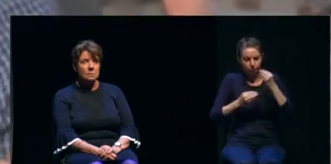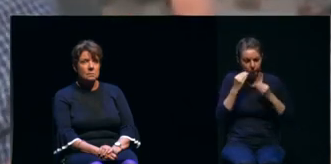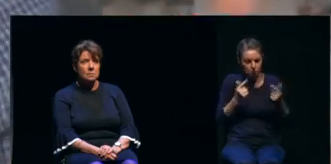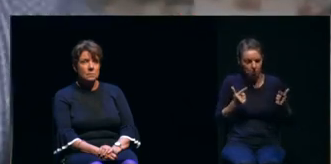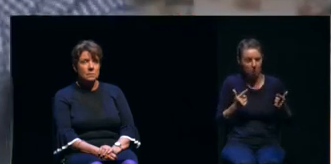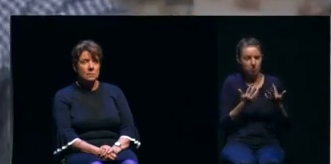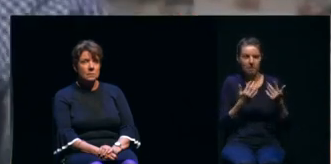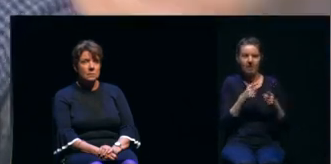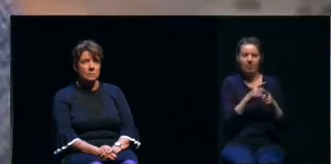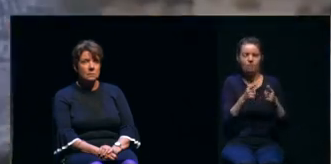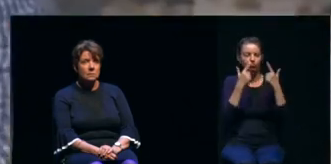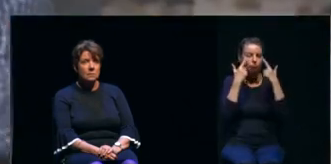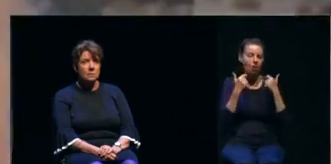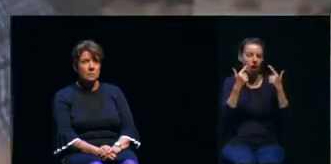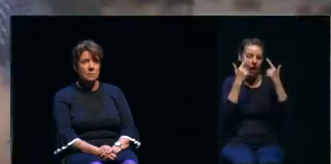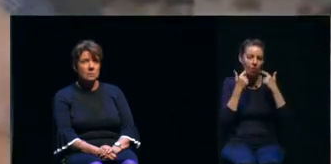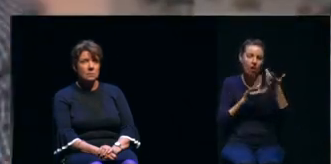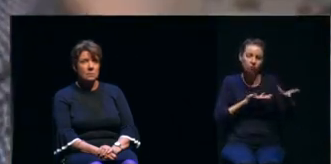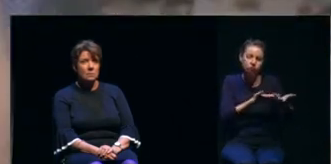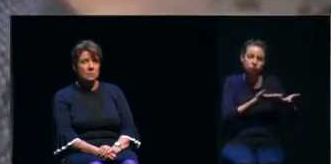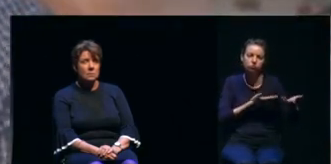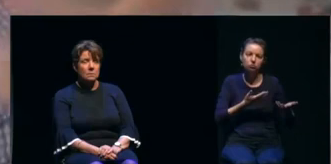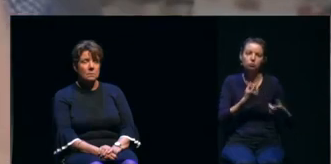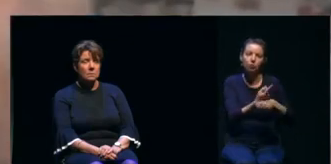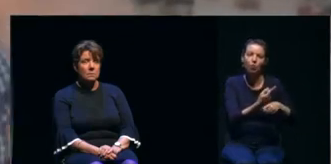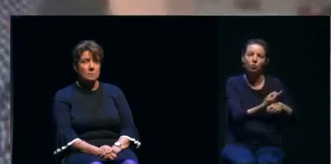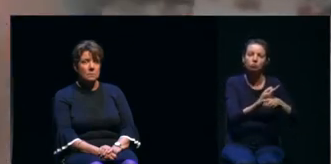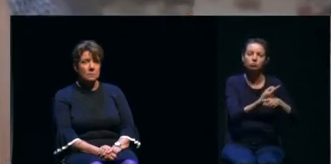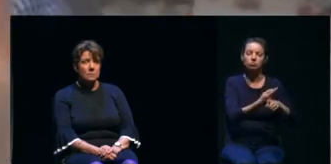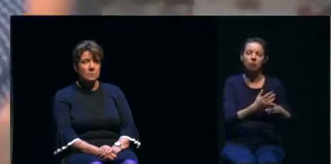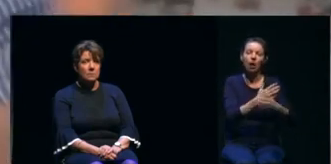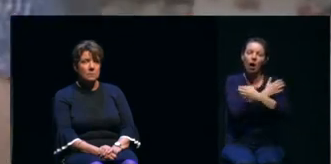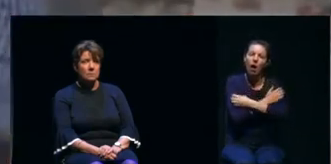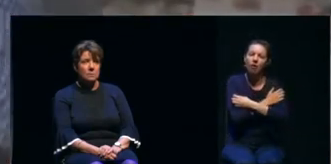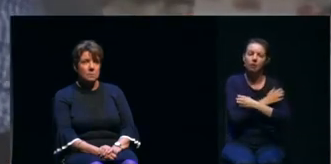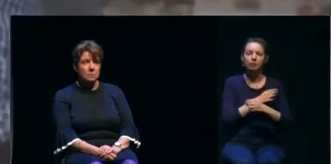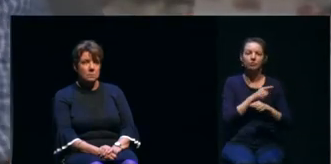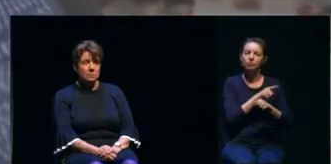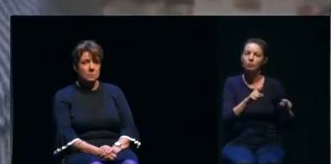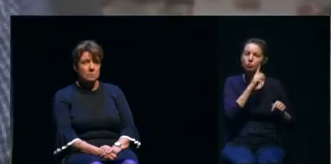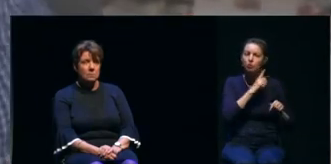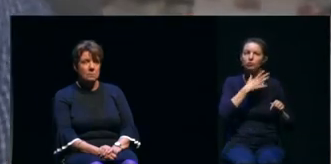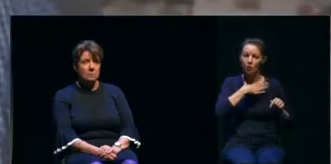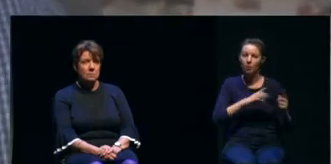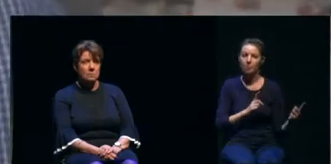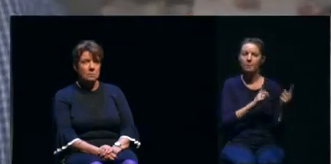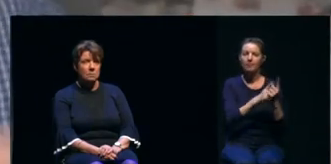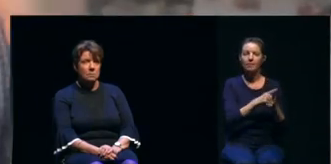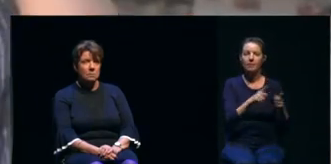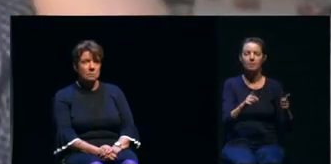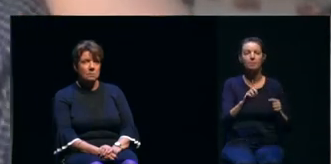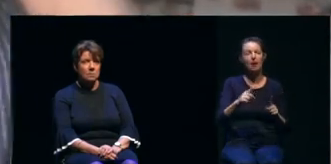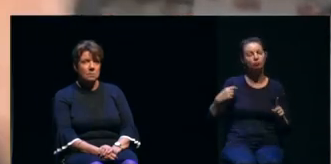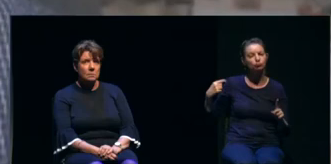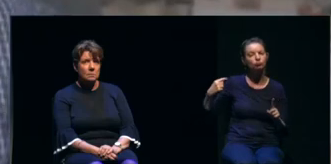many would cry. And we would talk and we would hug and we would, you know, those were the girls and I wanted to meet them. And then over